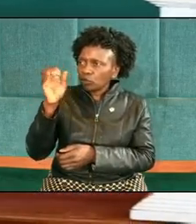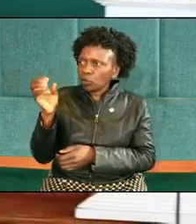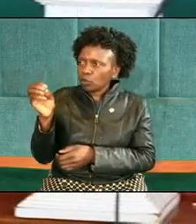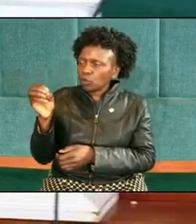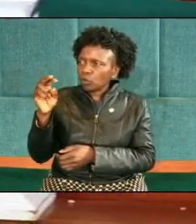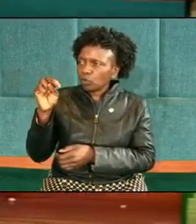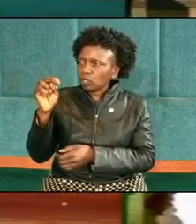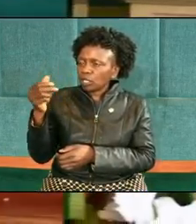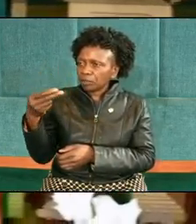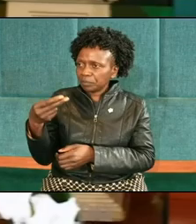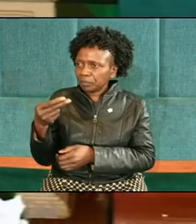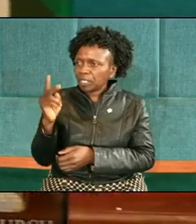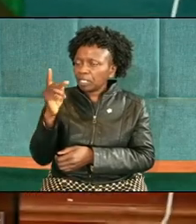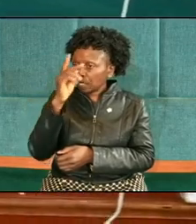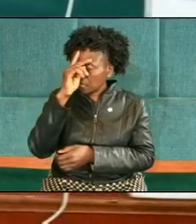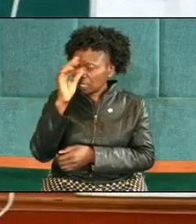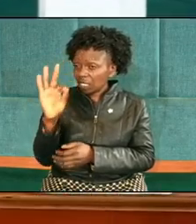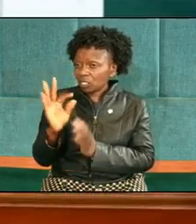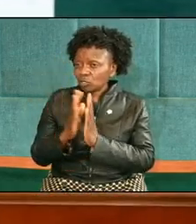is a serious story.